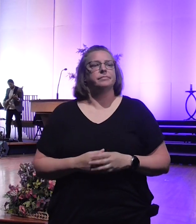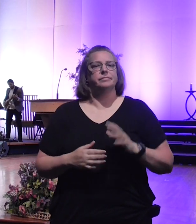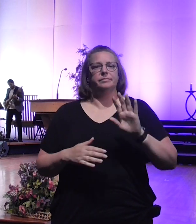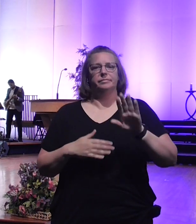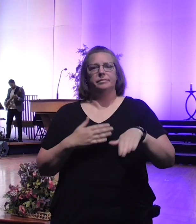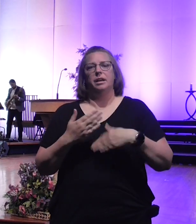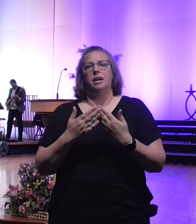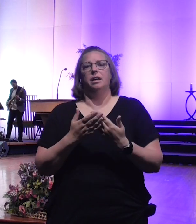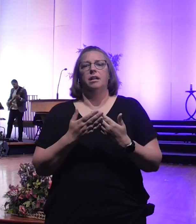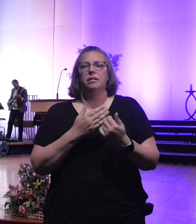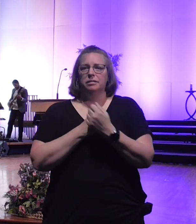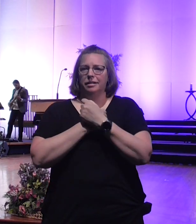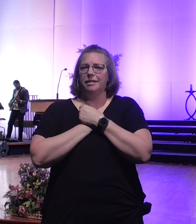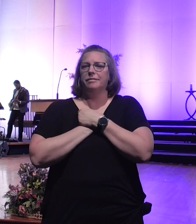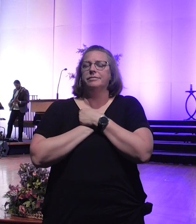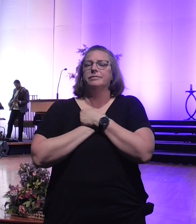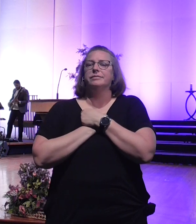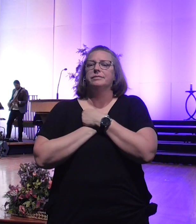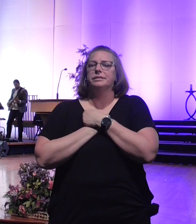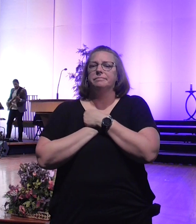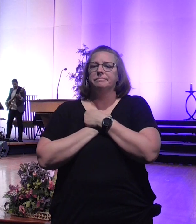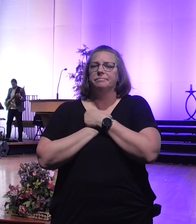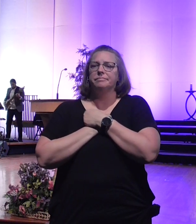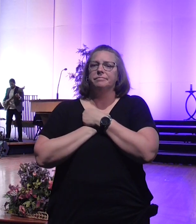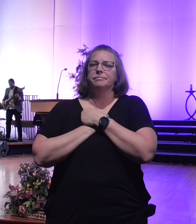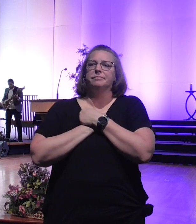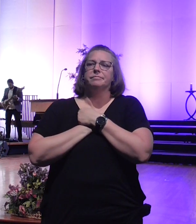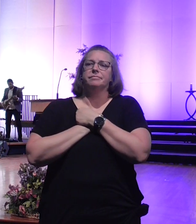all the love,